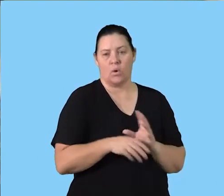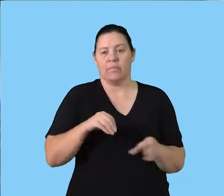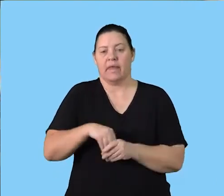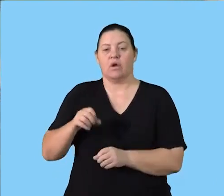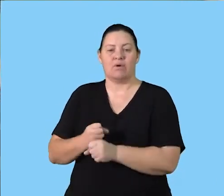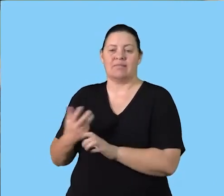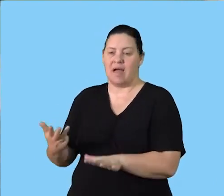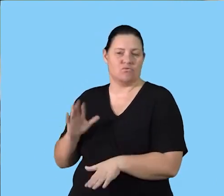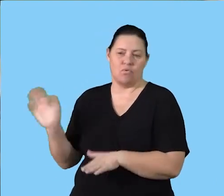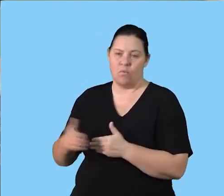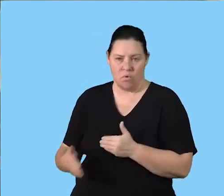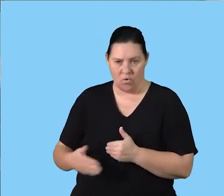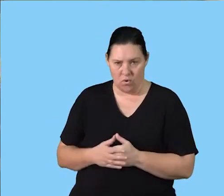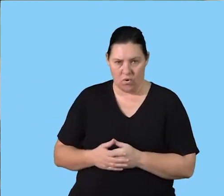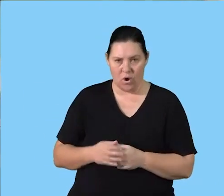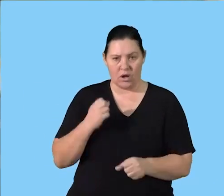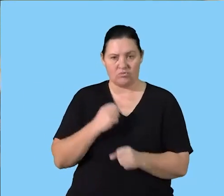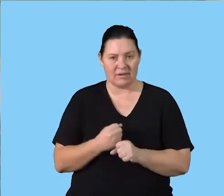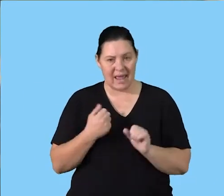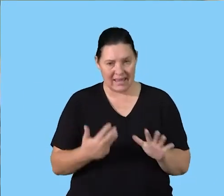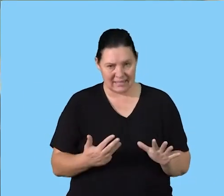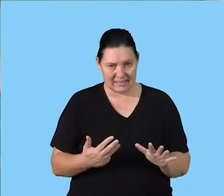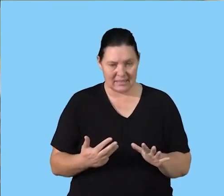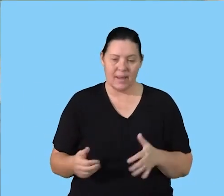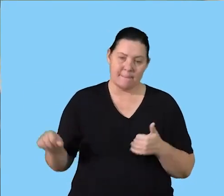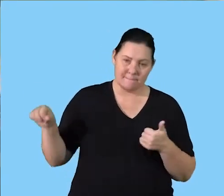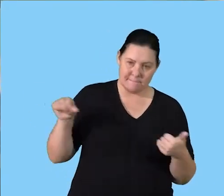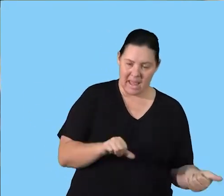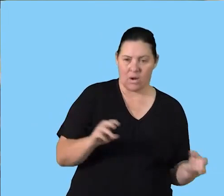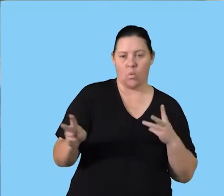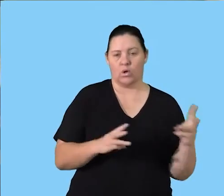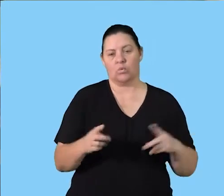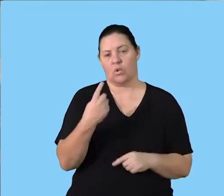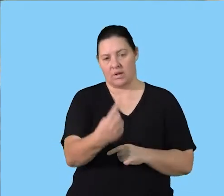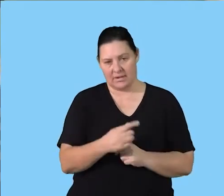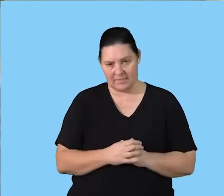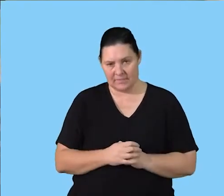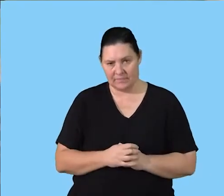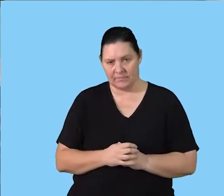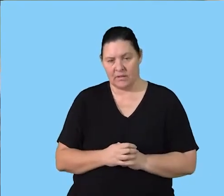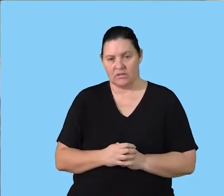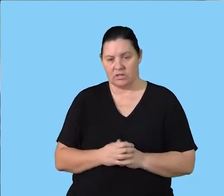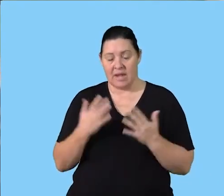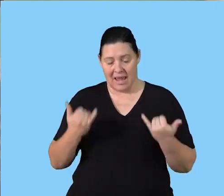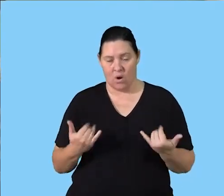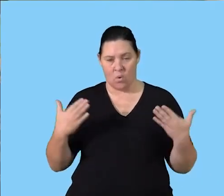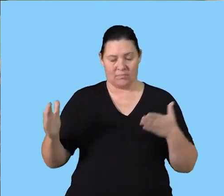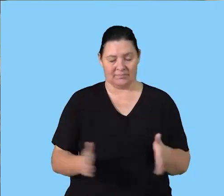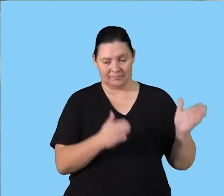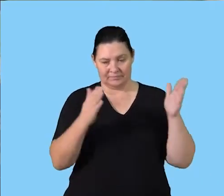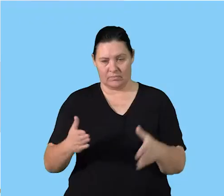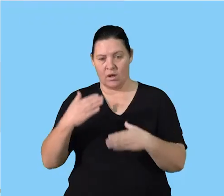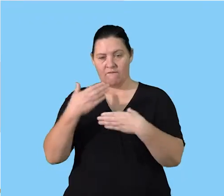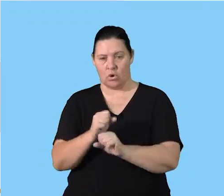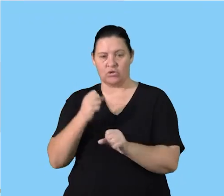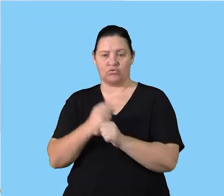9. So in grade 8, World War I, it's back where it was. Then in terms of grade 9, under